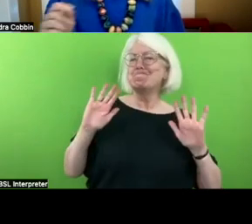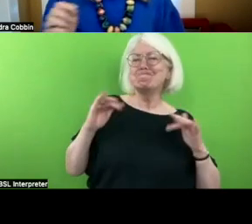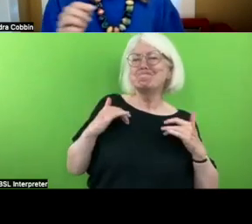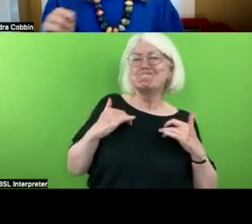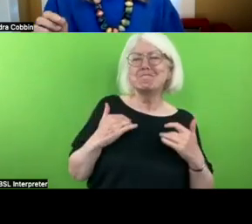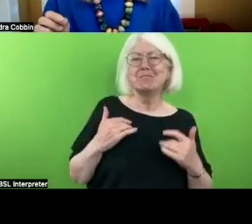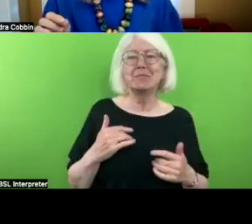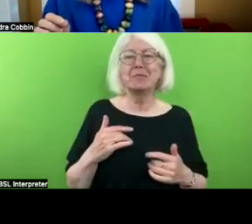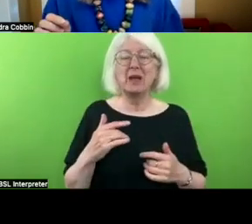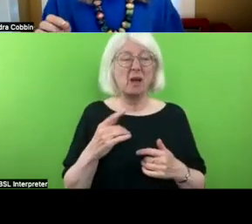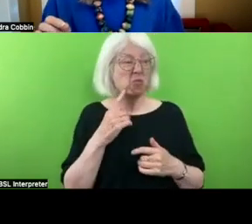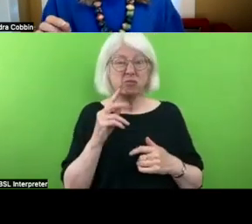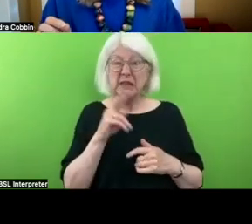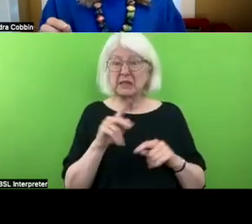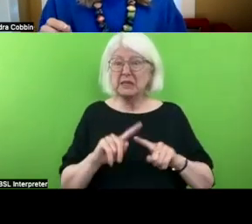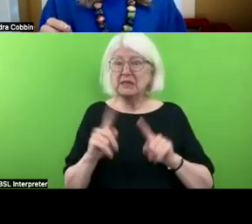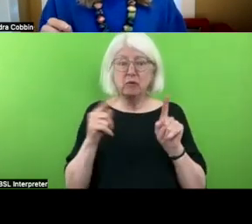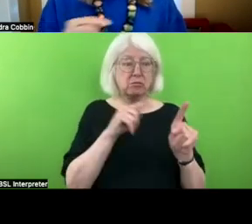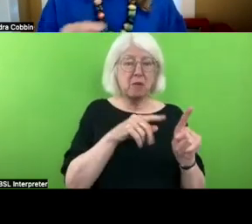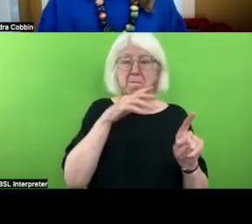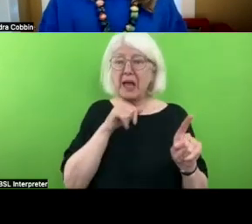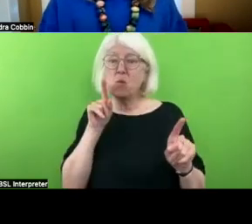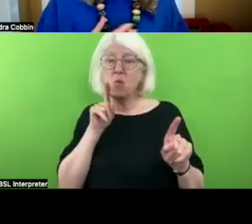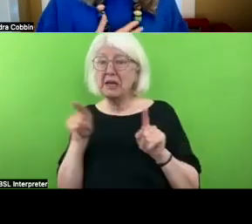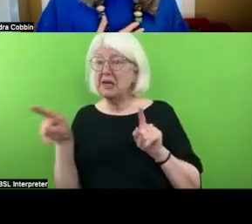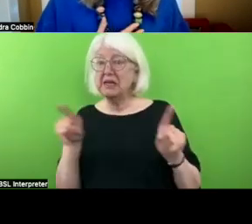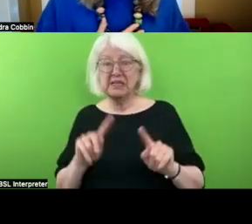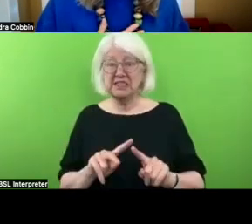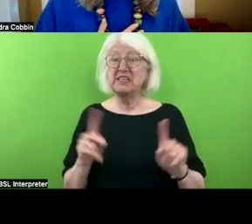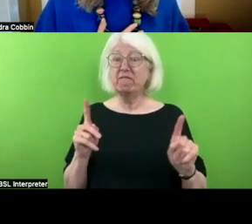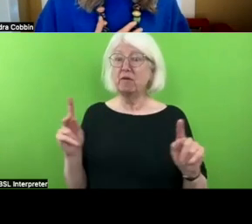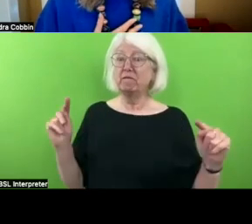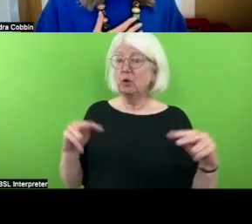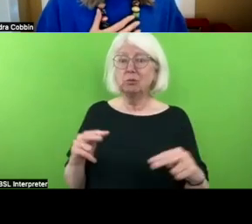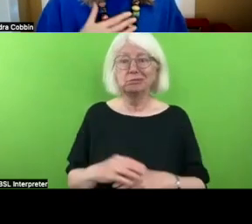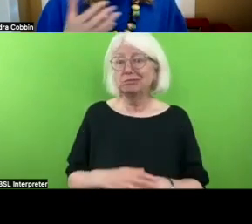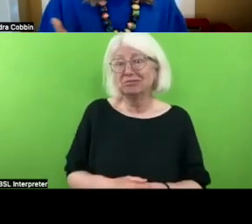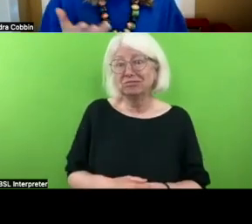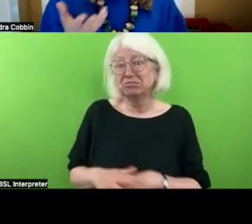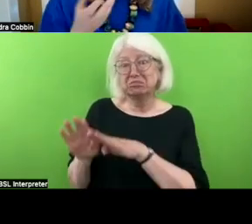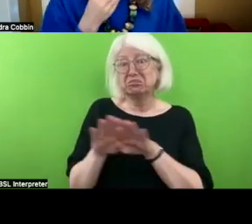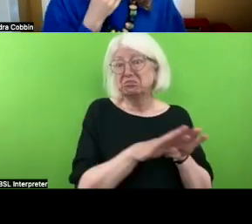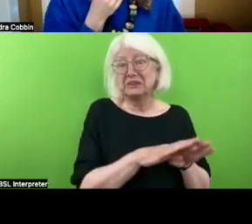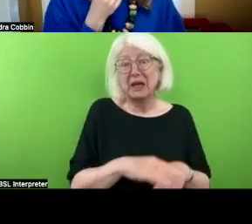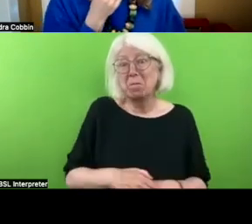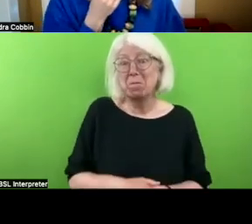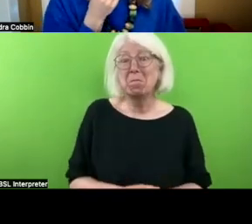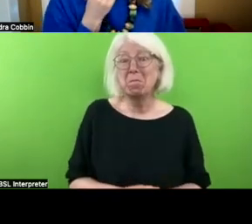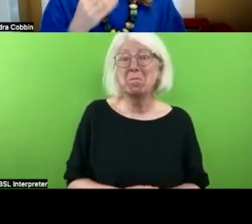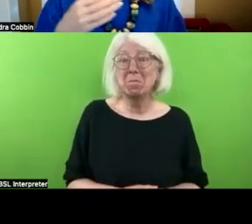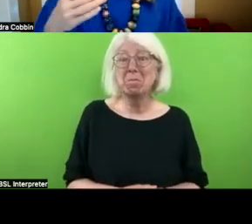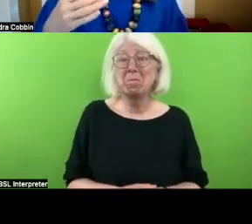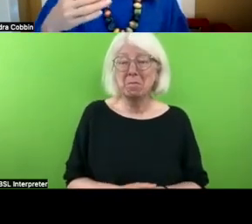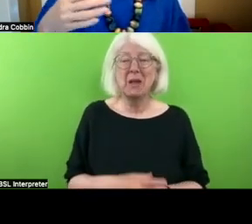notice any distinction between gender, which was interesting because I was expecting to, but I understand there's quite a bit of research